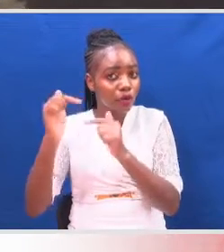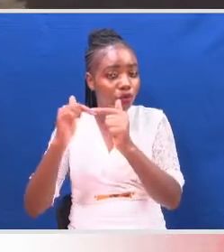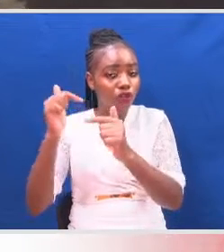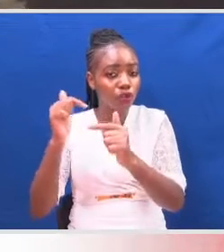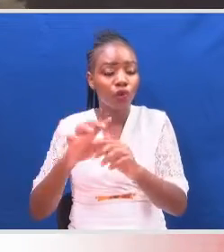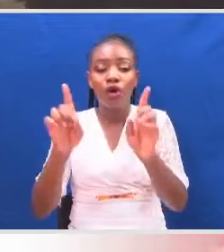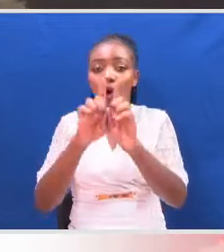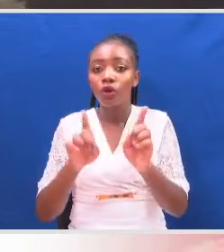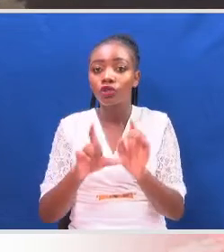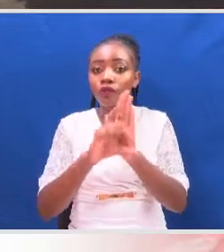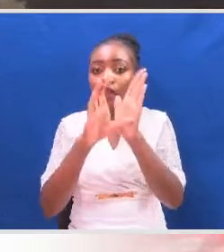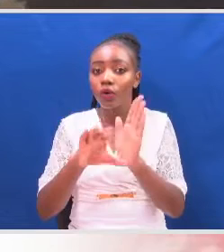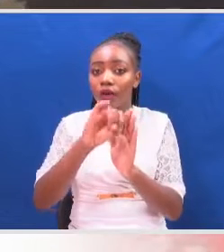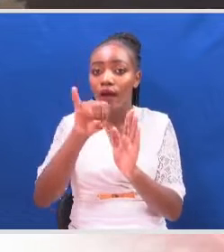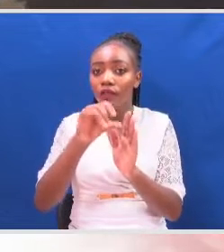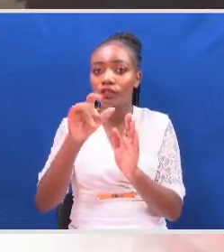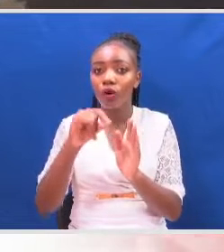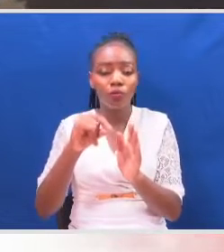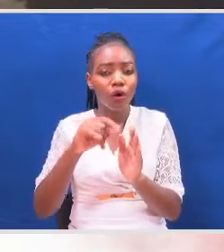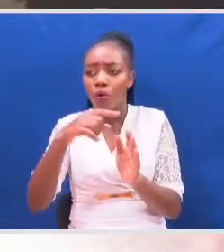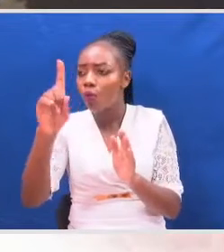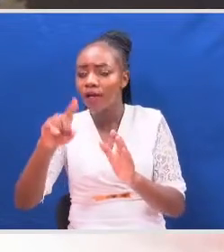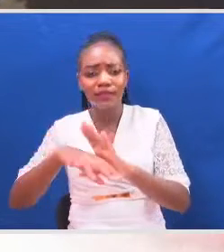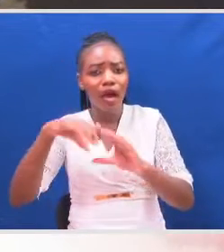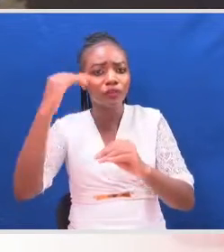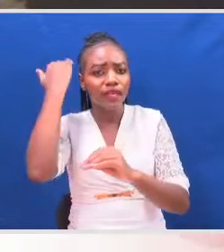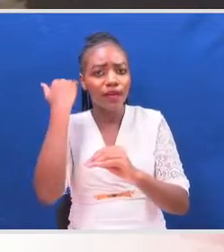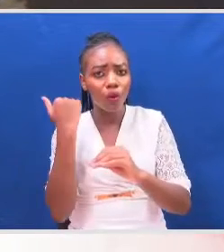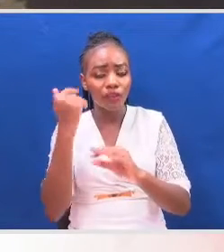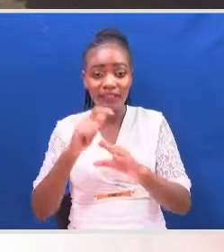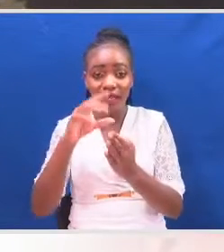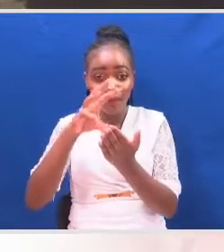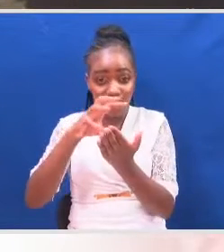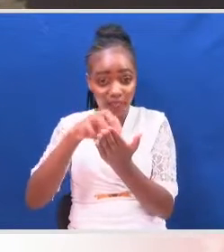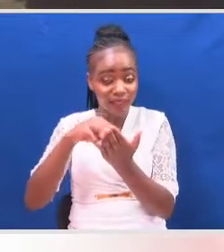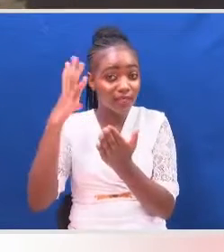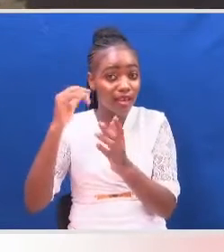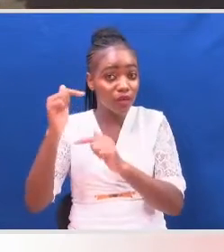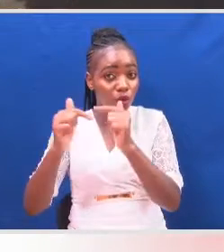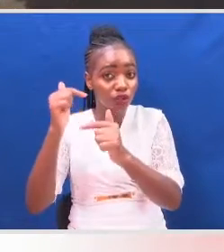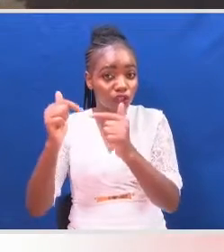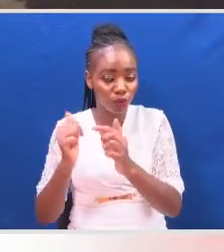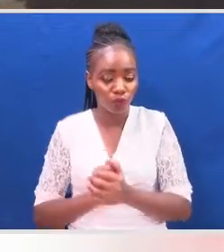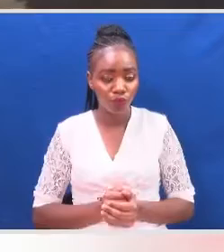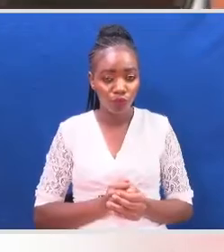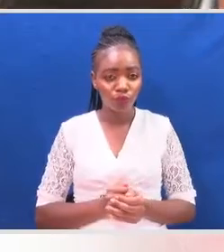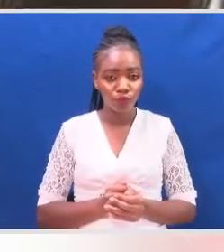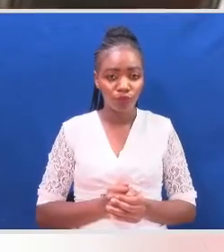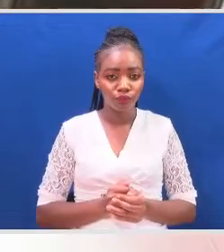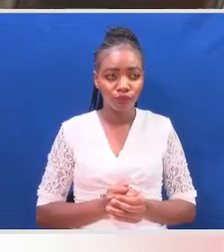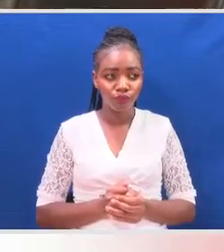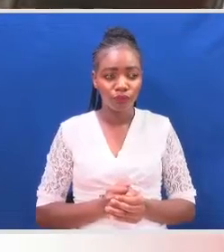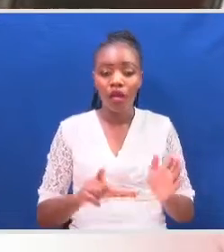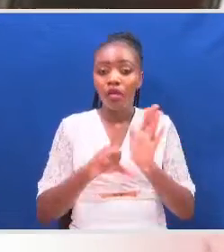boss. Lawyer John Khaminwa walked out of court during the hearing, accusing the court of being biased in the case.